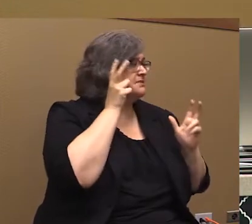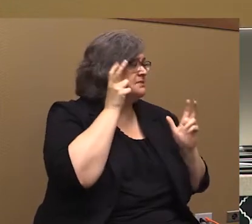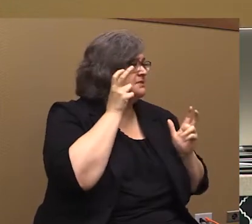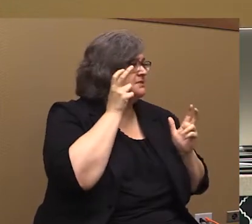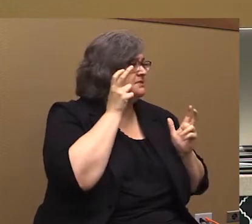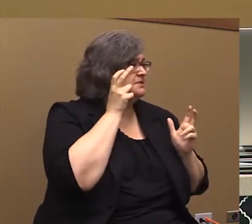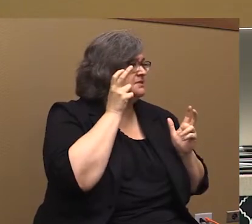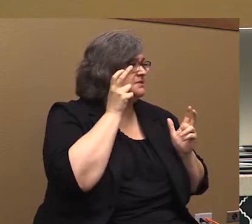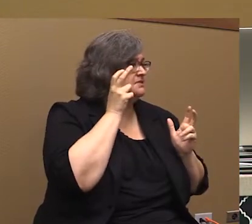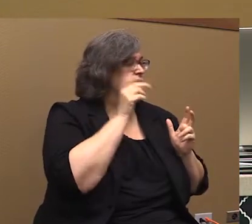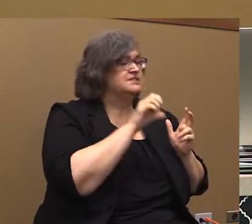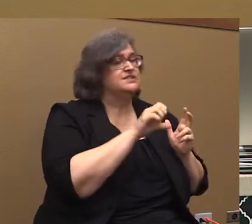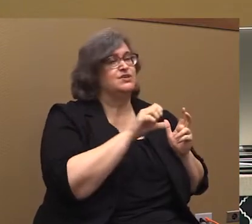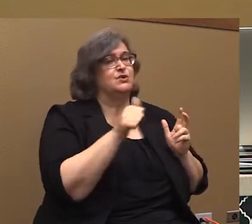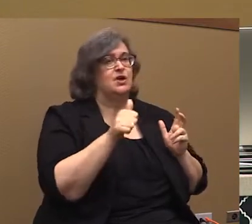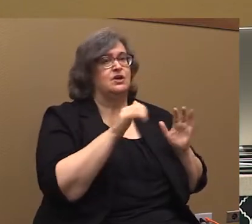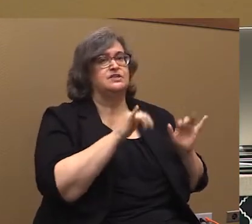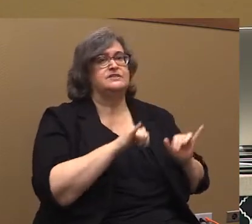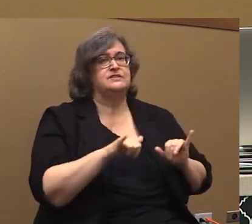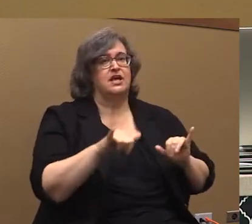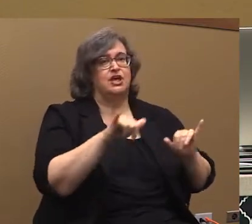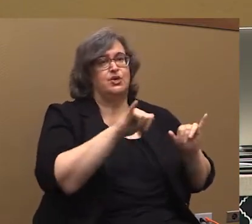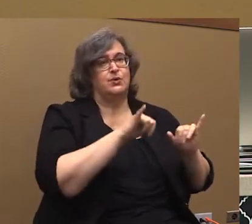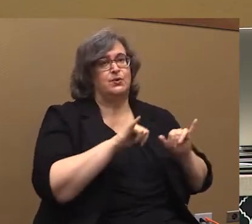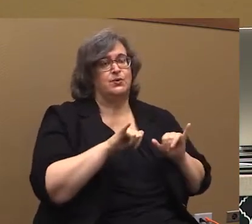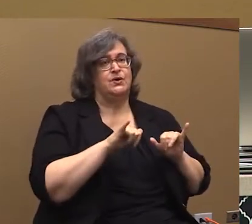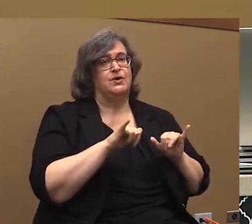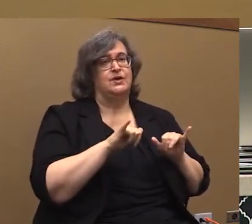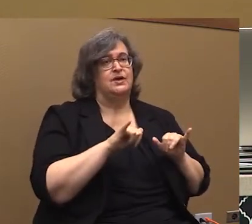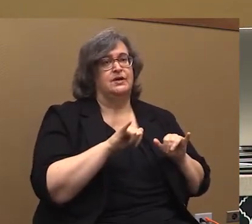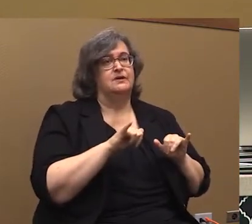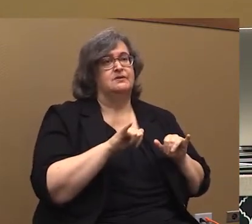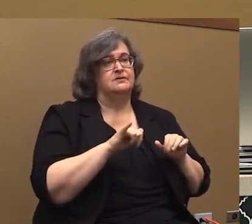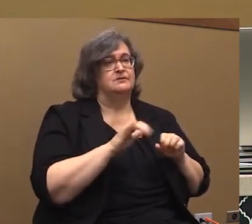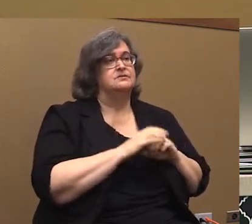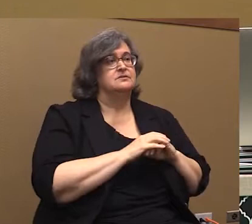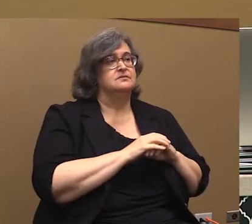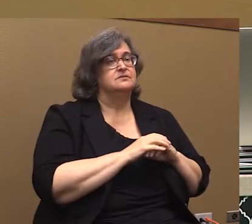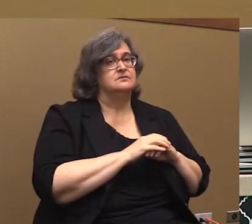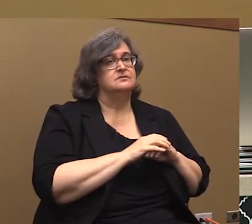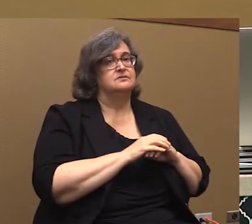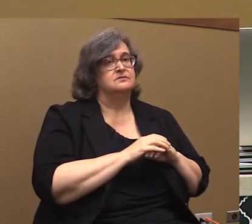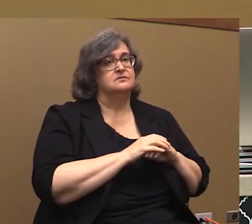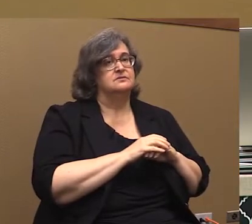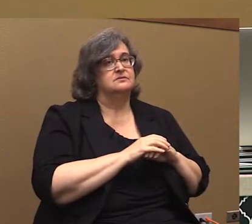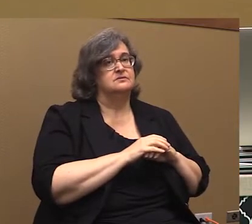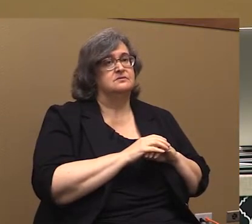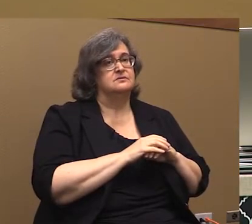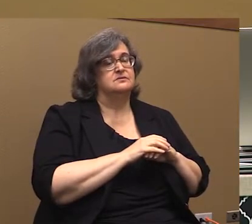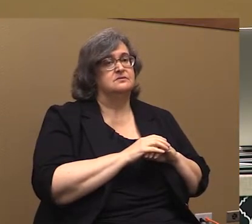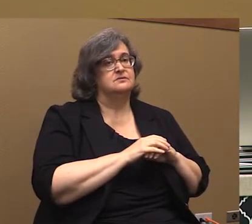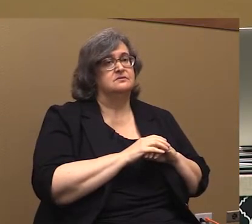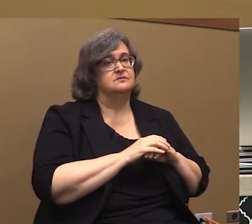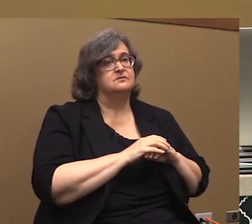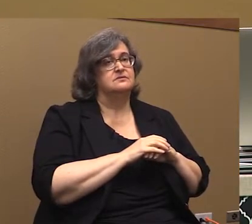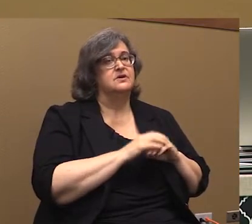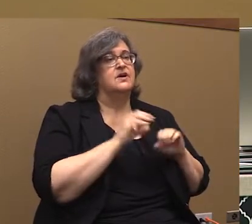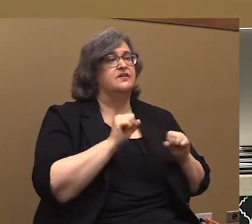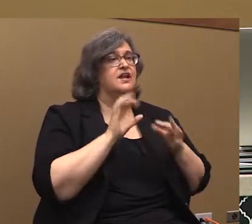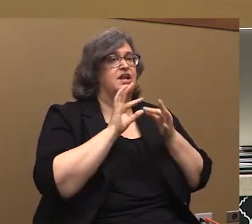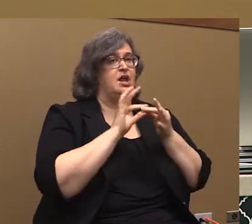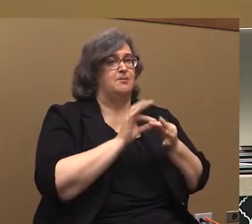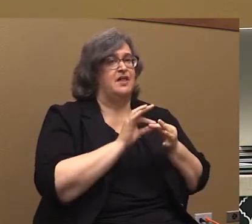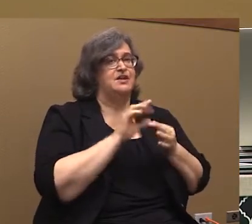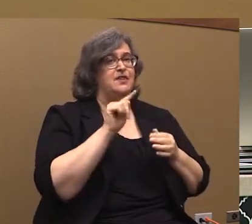to convey to us. Also, speaking and listening is another standard